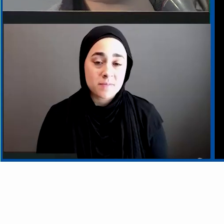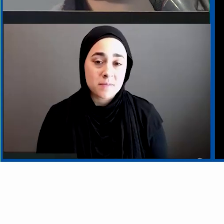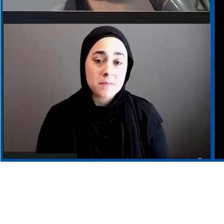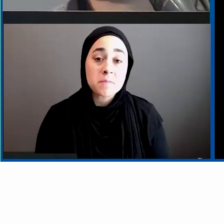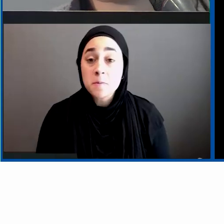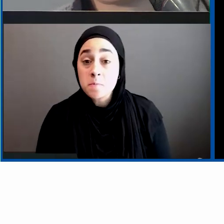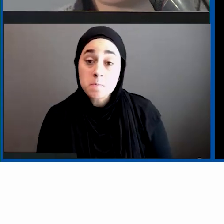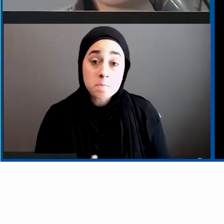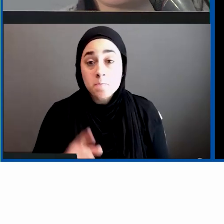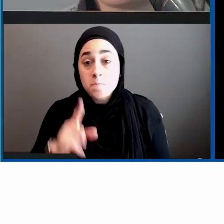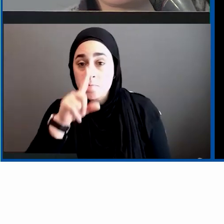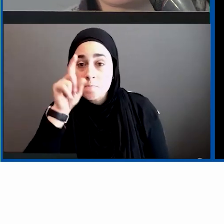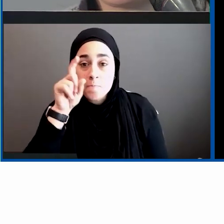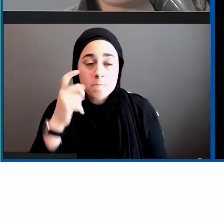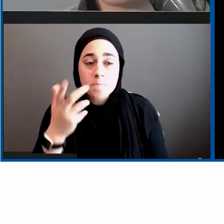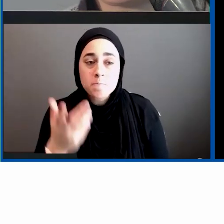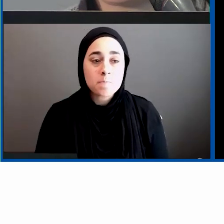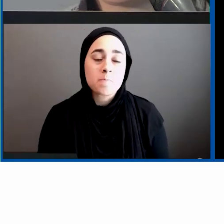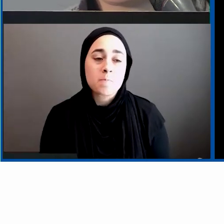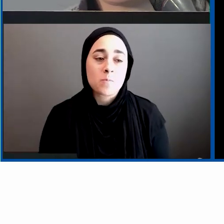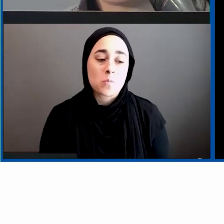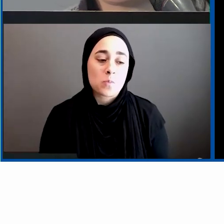Questions? Yeah.